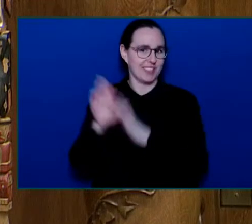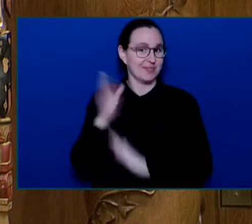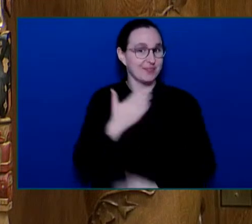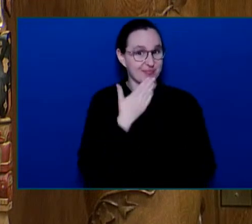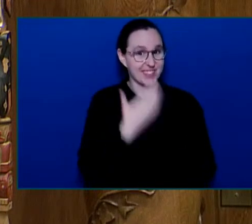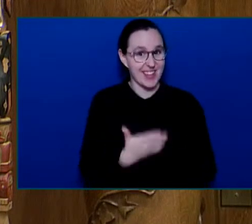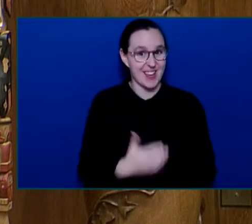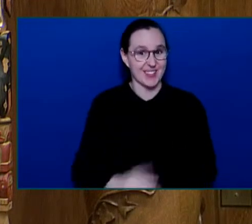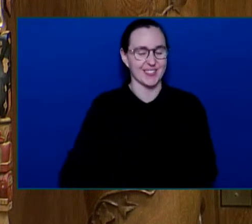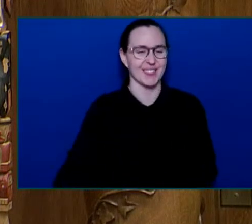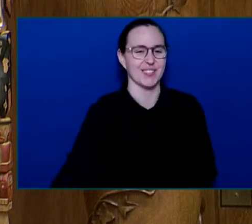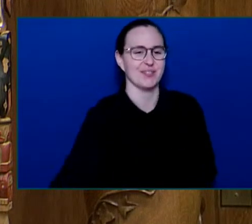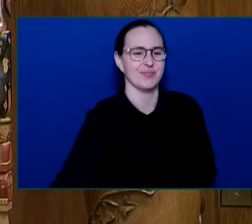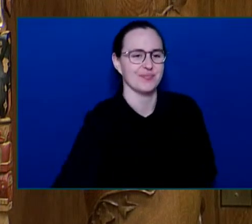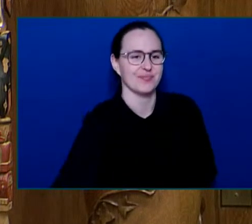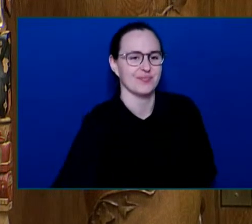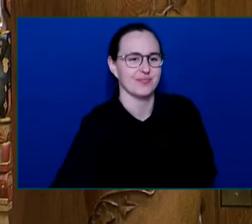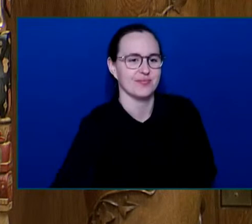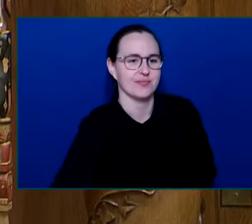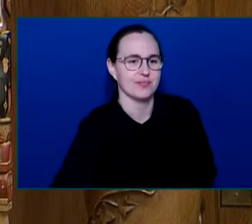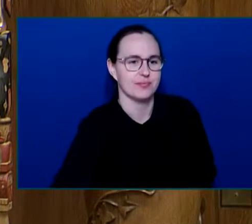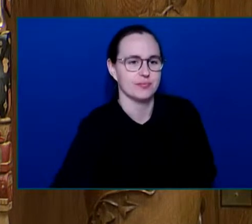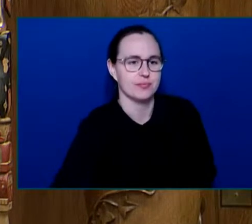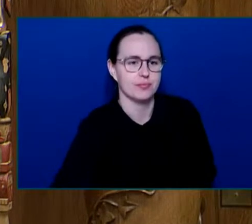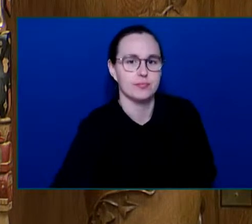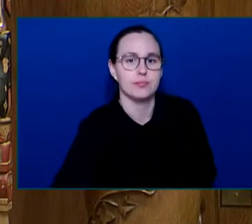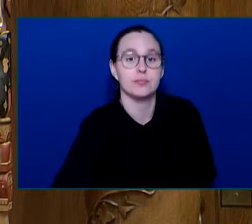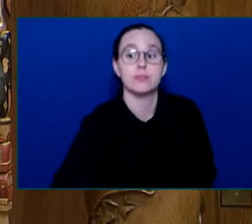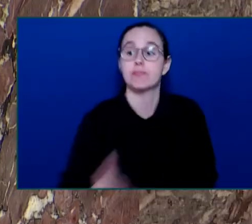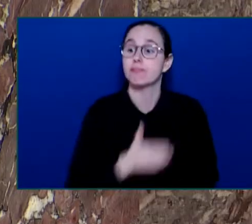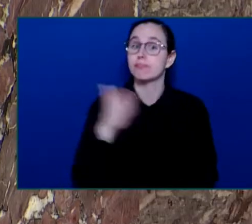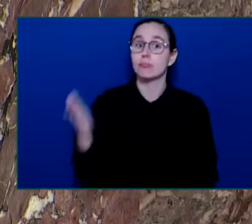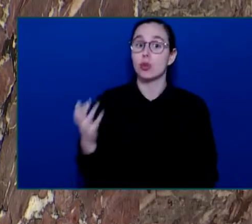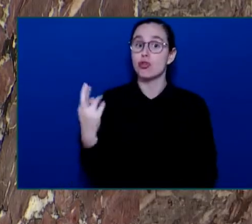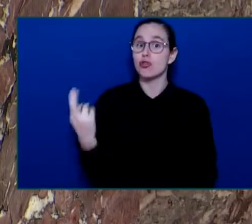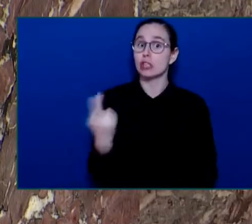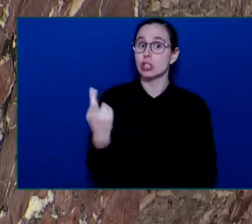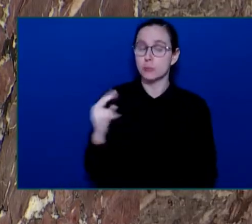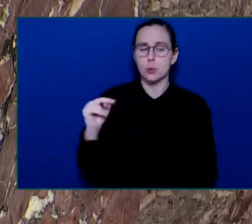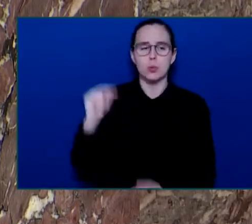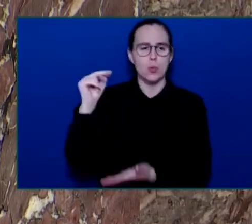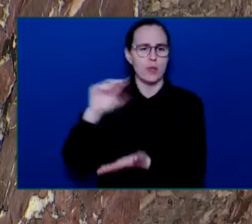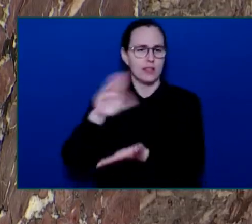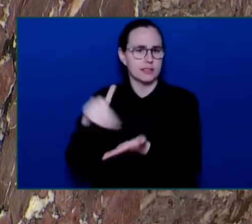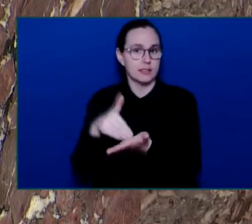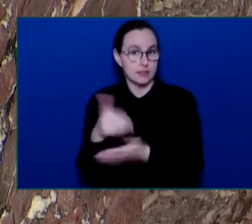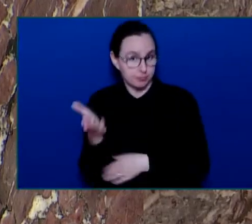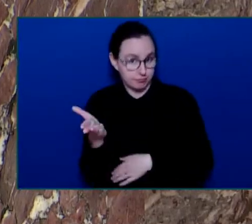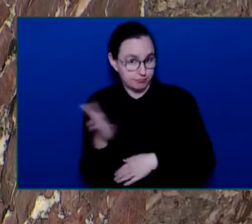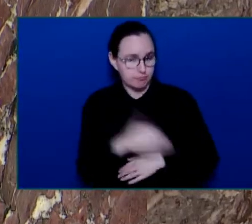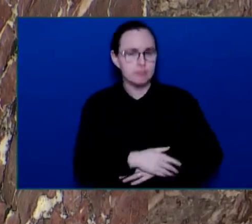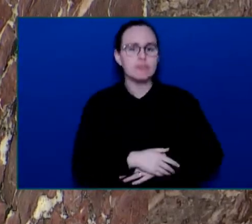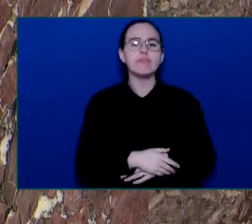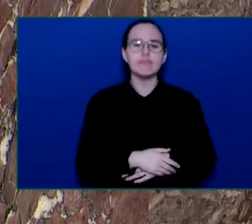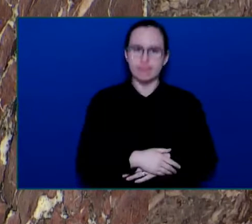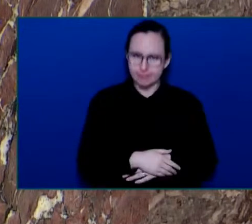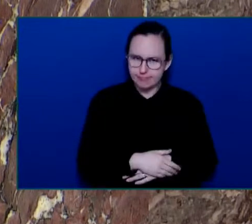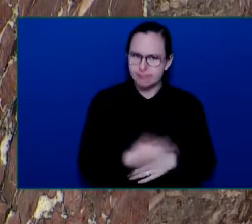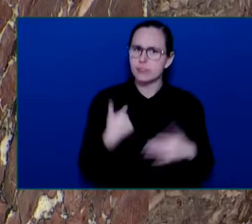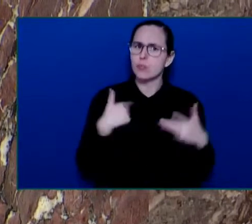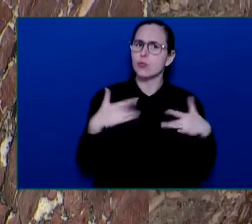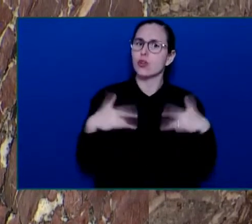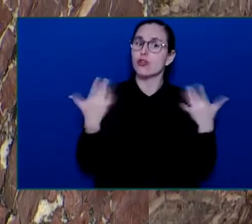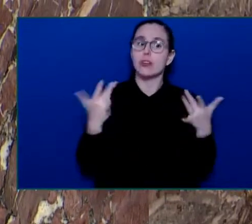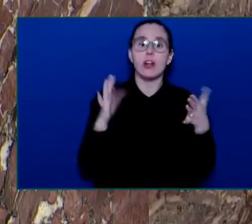Member for Richmond North Centre. Thank you, Mr. Speaker. I'm pleased to rise to speak about one of BC's best-kept secrets, the